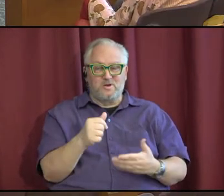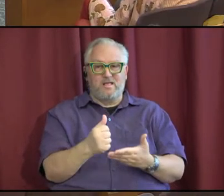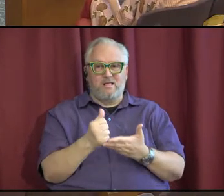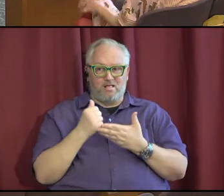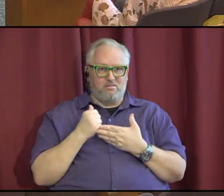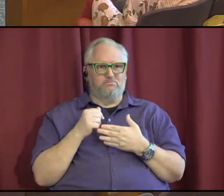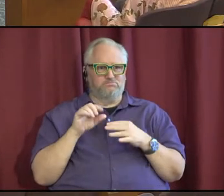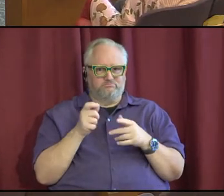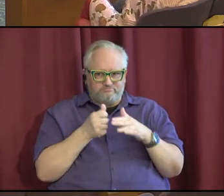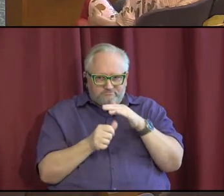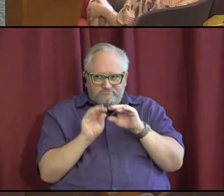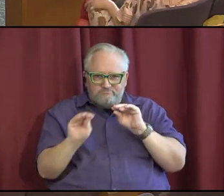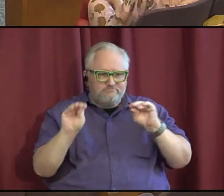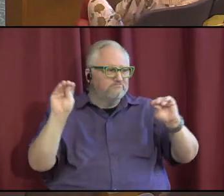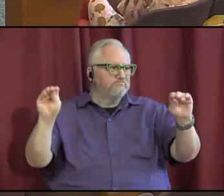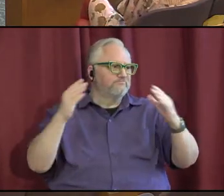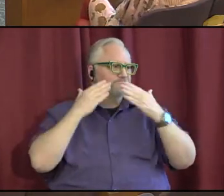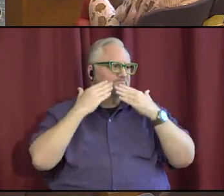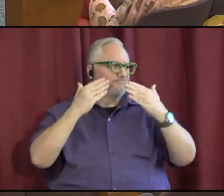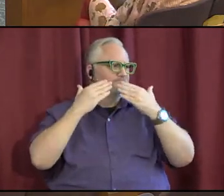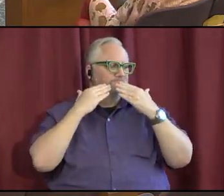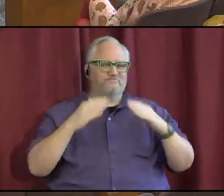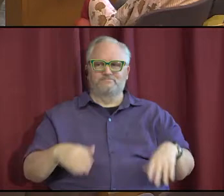around and help. Thank you.